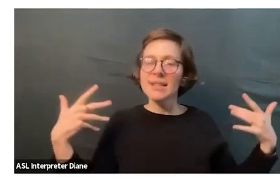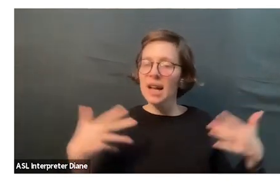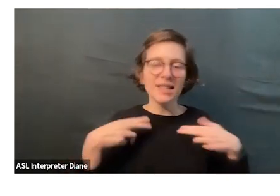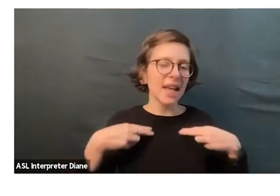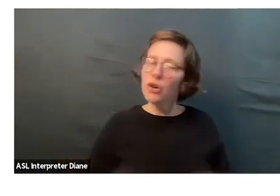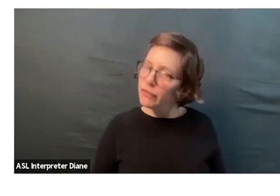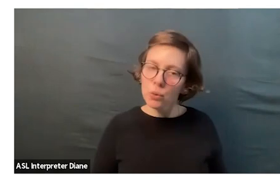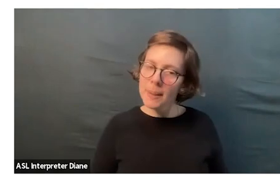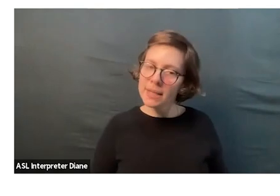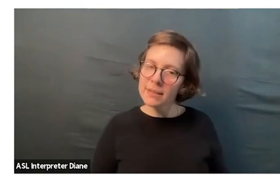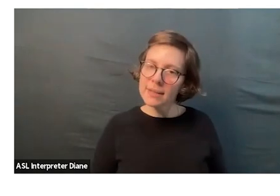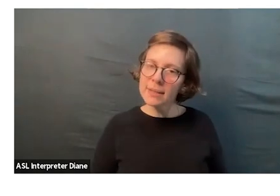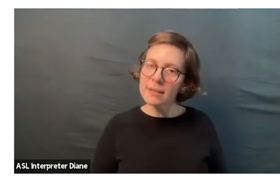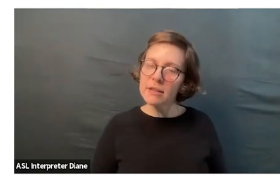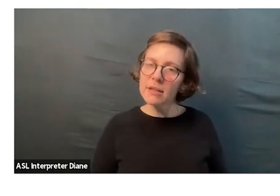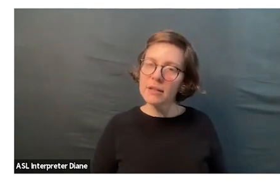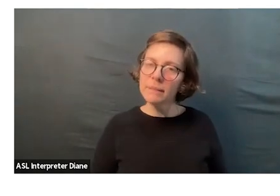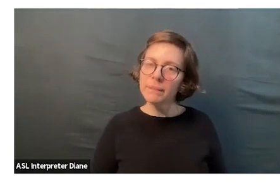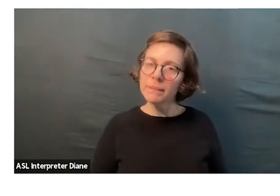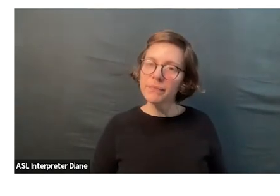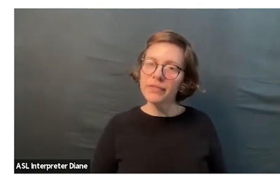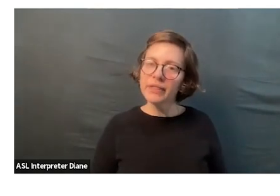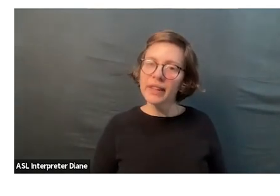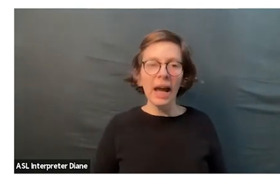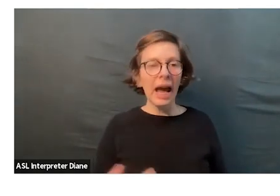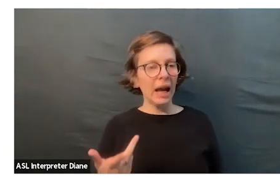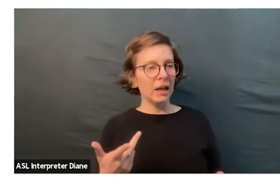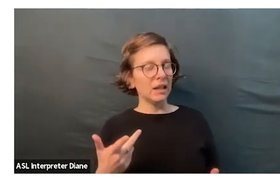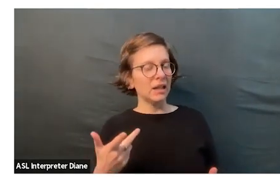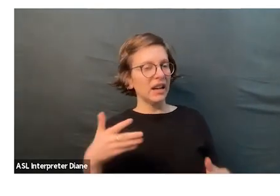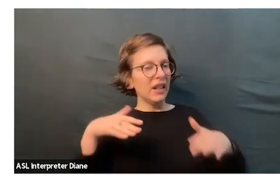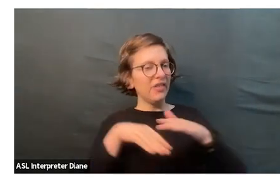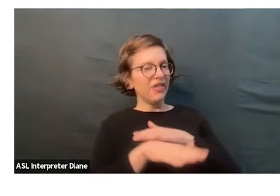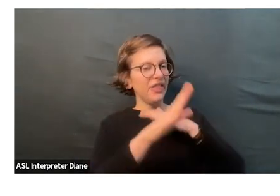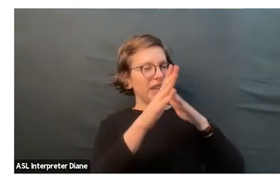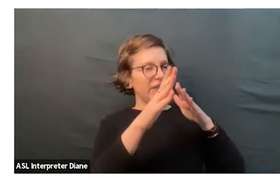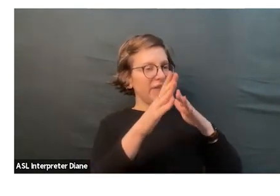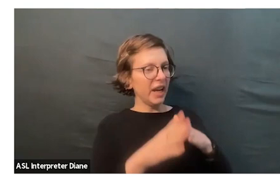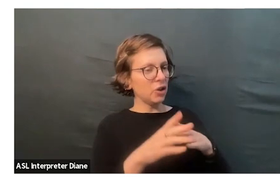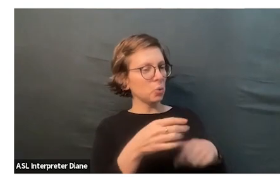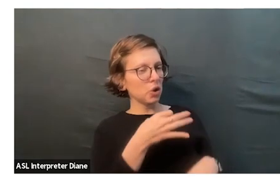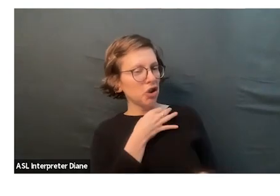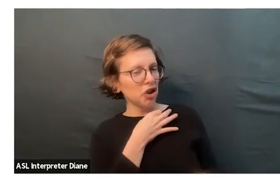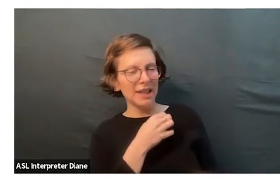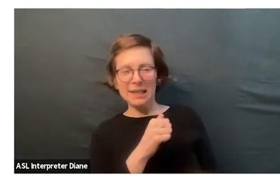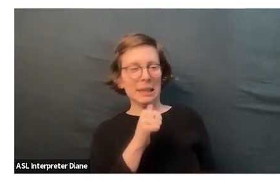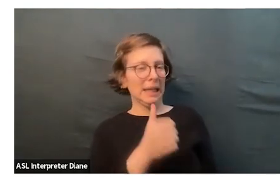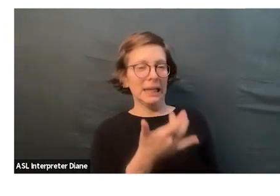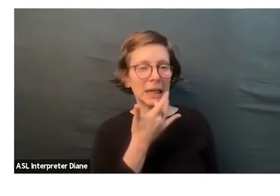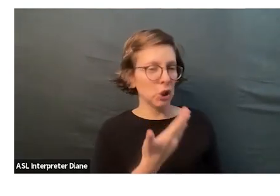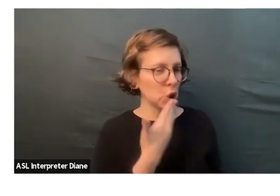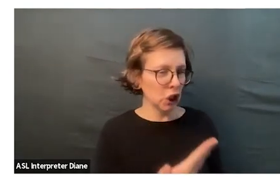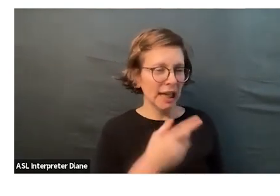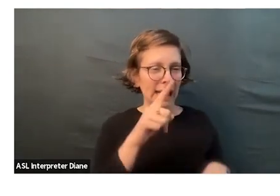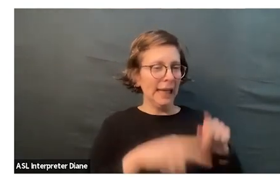of the penal colony. So it became extinct within a very short time of the invasion of the island of Mauritius.